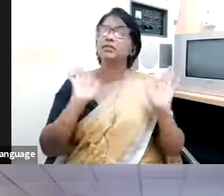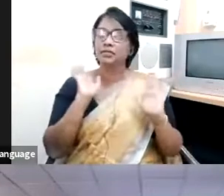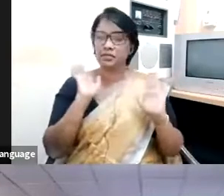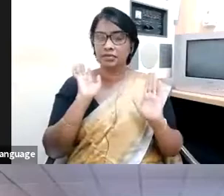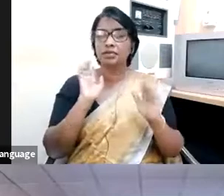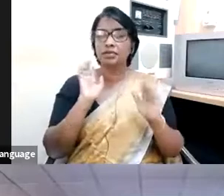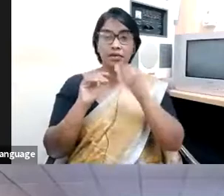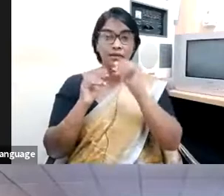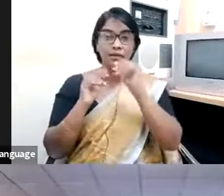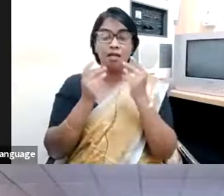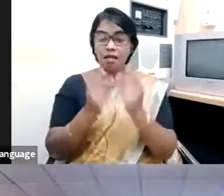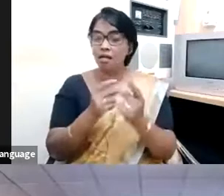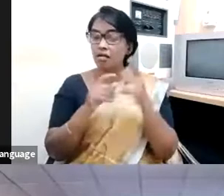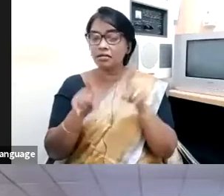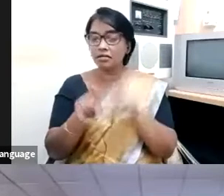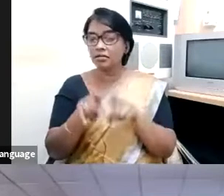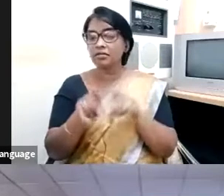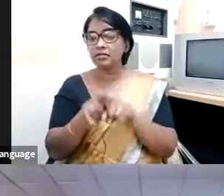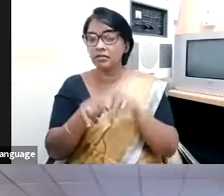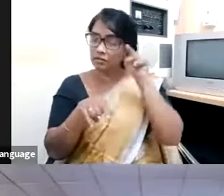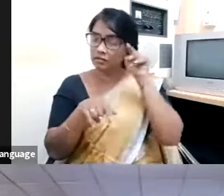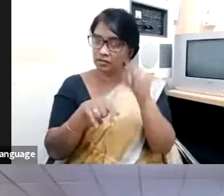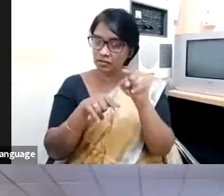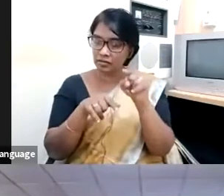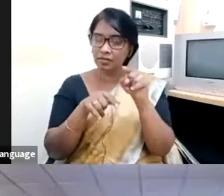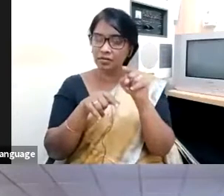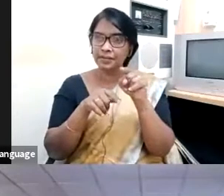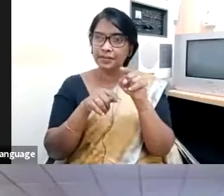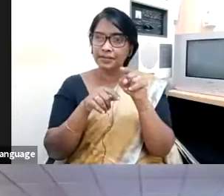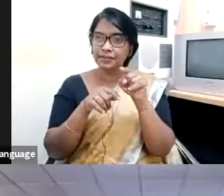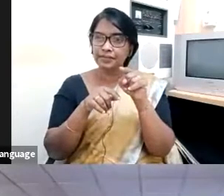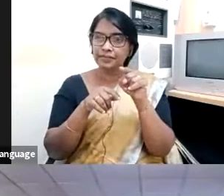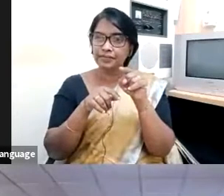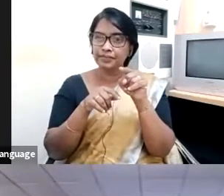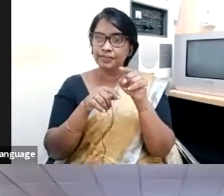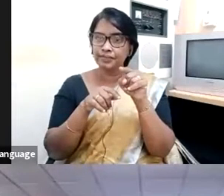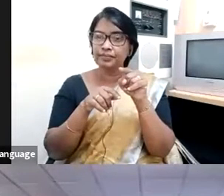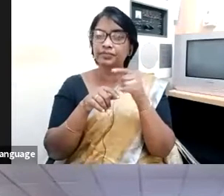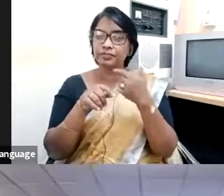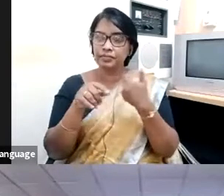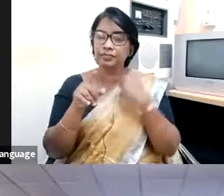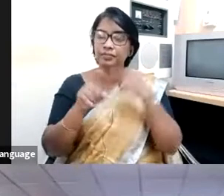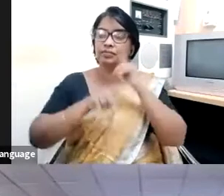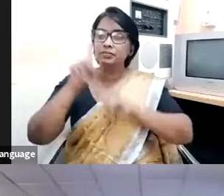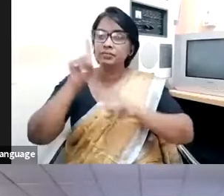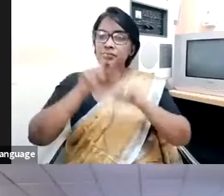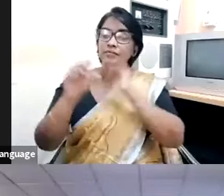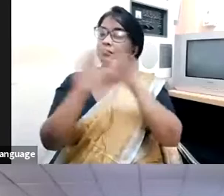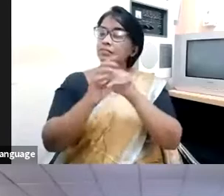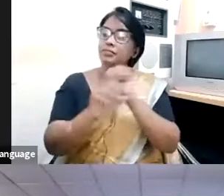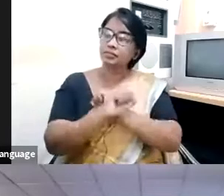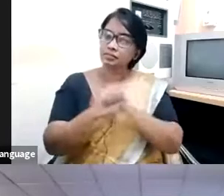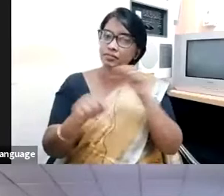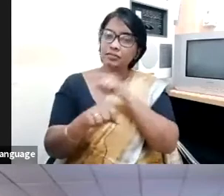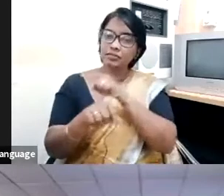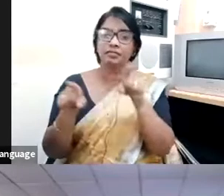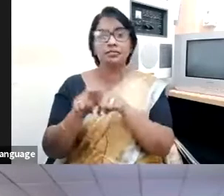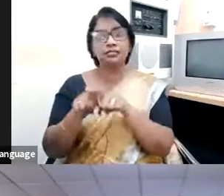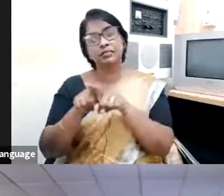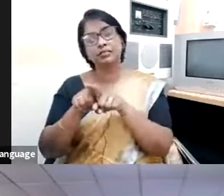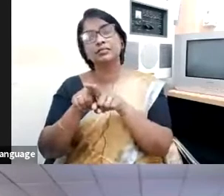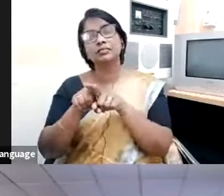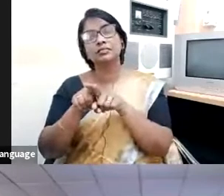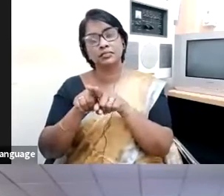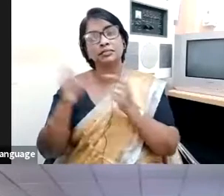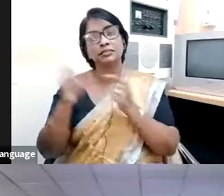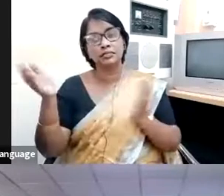not talk about, in my discussion, we are in a big way, preserving rainwater harvesting,